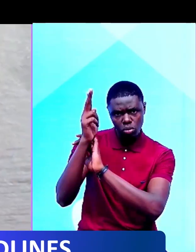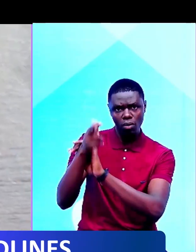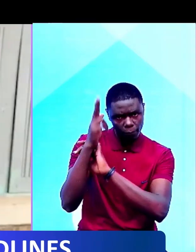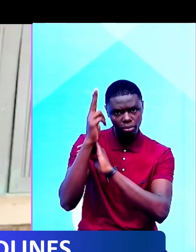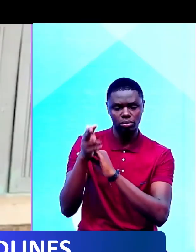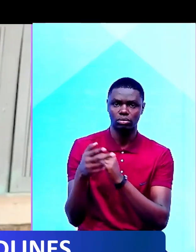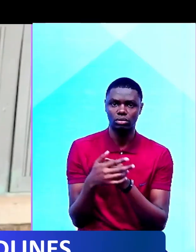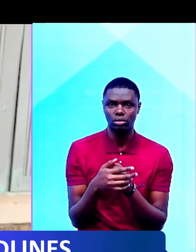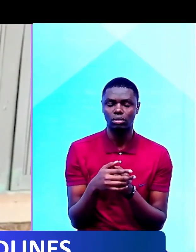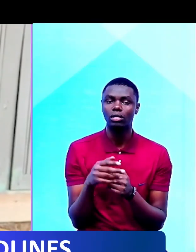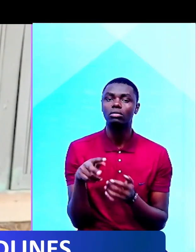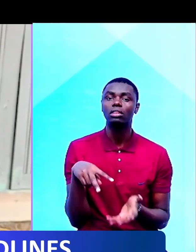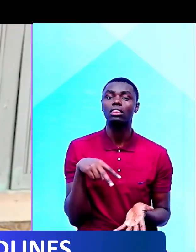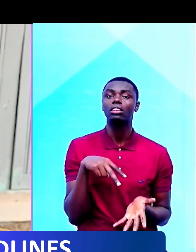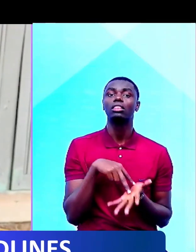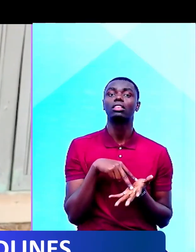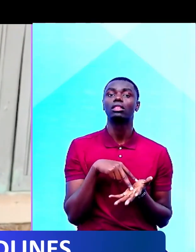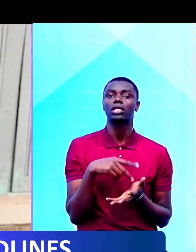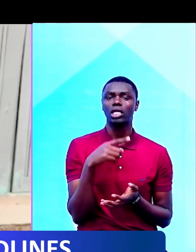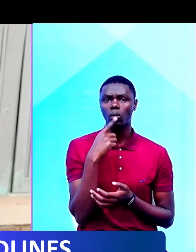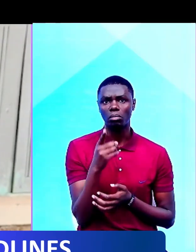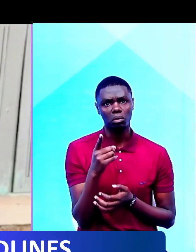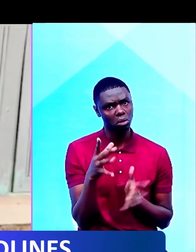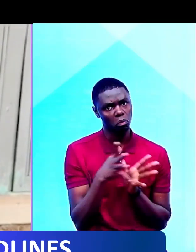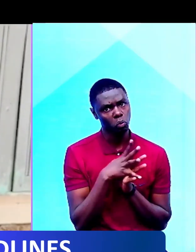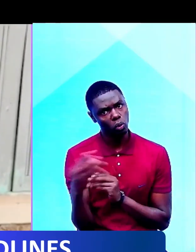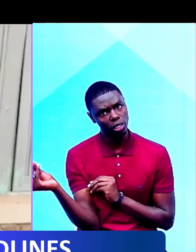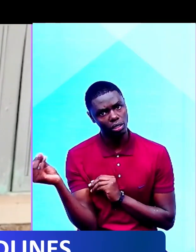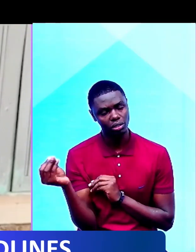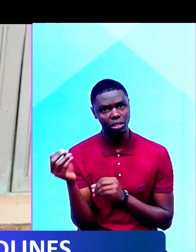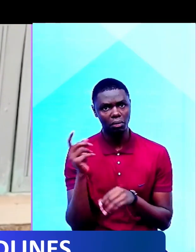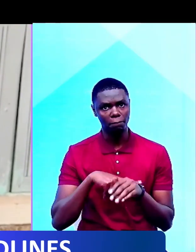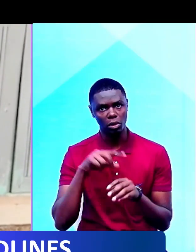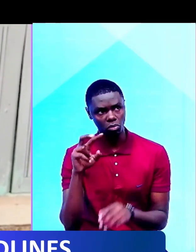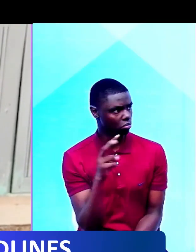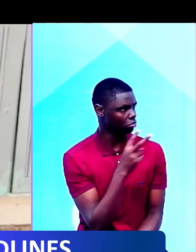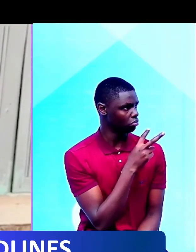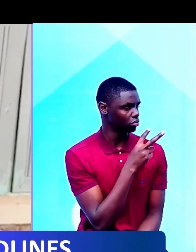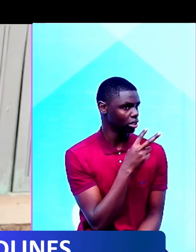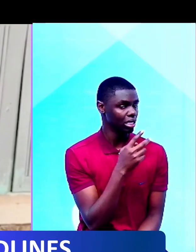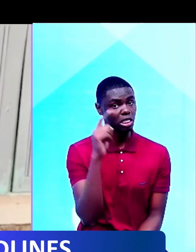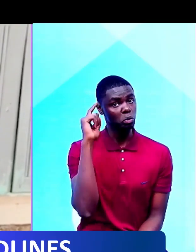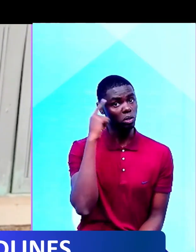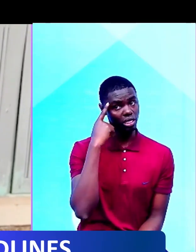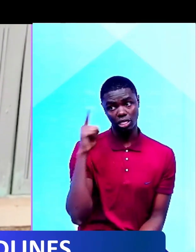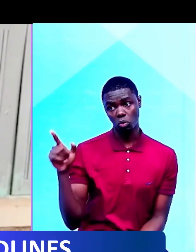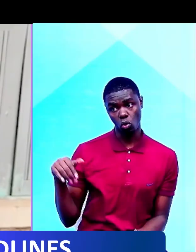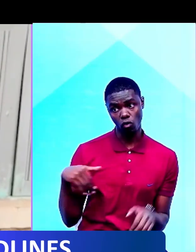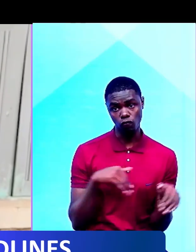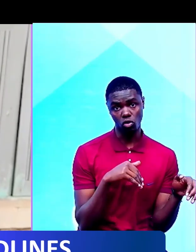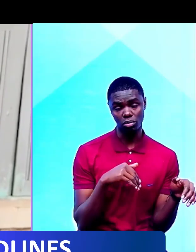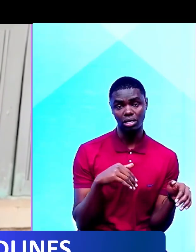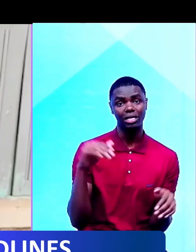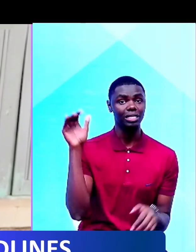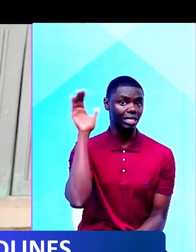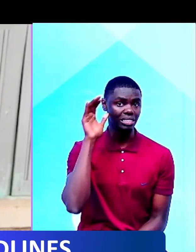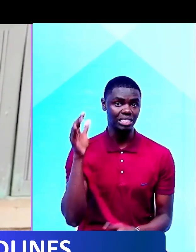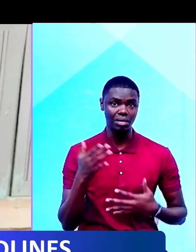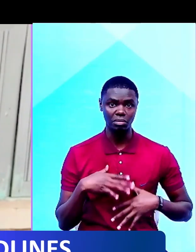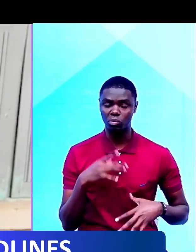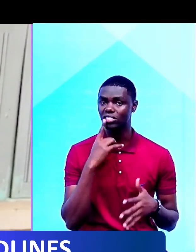Tuko tumesimama hivi, nikamwambia tuondoke hapa tusonge hivi. Naenda kugeuka hii side nyingine, nikiwa nafikiria amenifuata, nikasikia watu wakisema